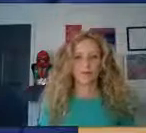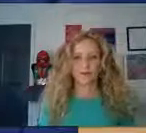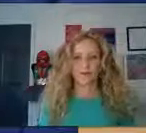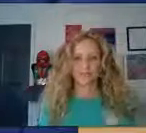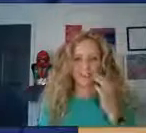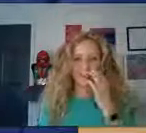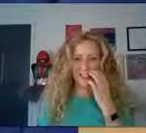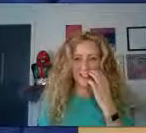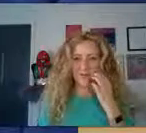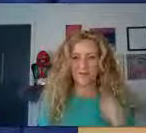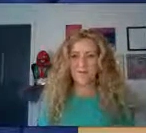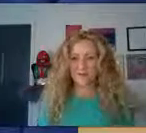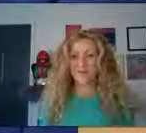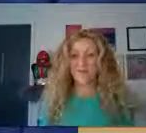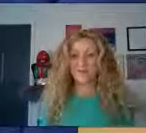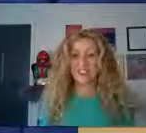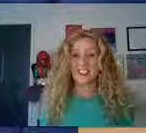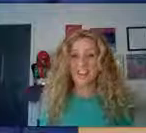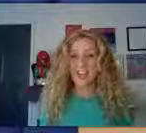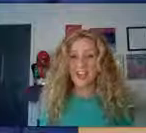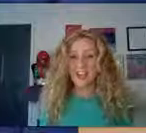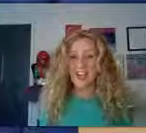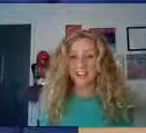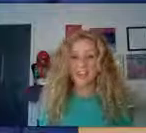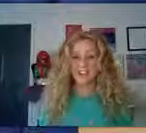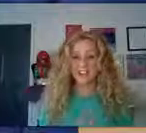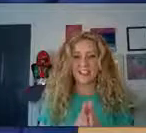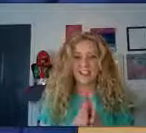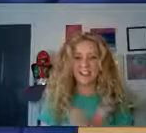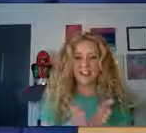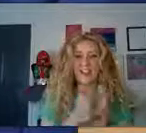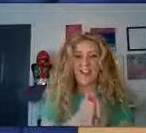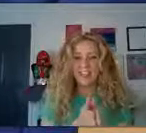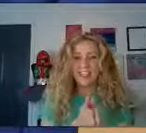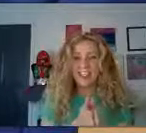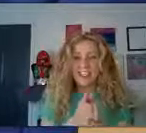Great job, friends. Now say the whole verse with us. Here we go. Come on.